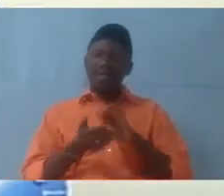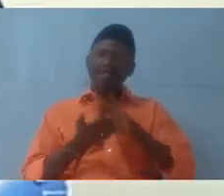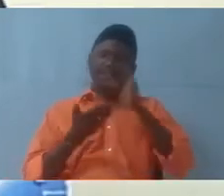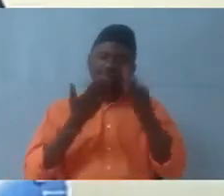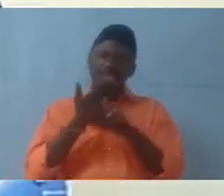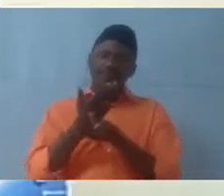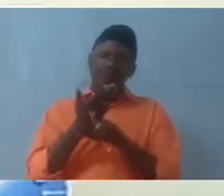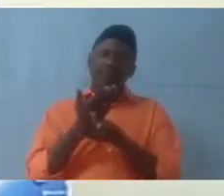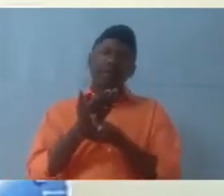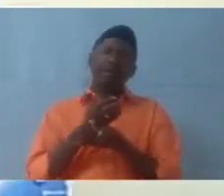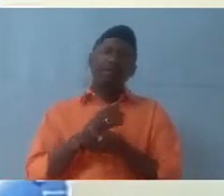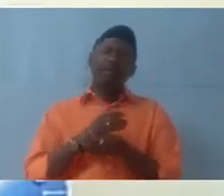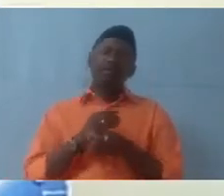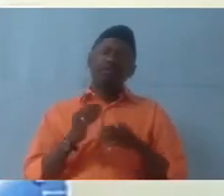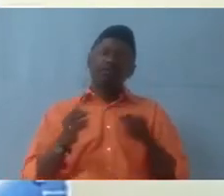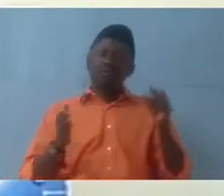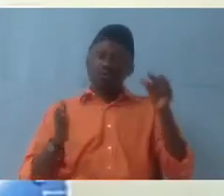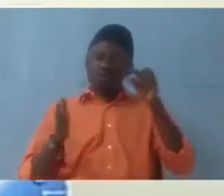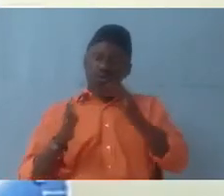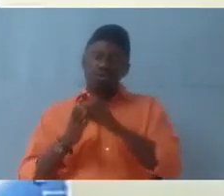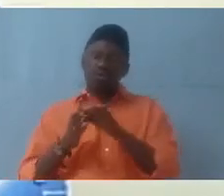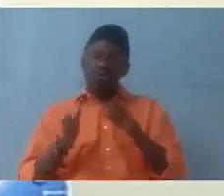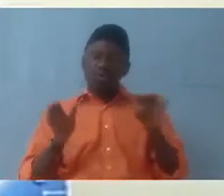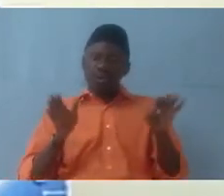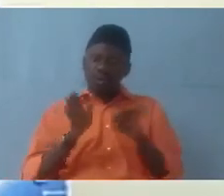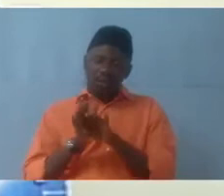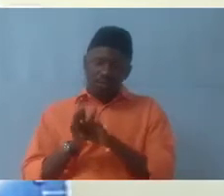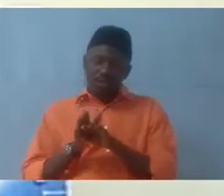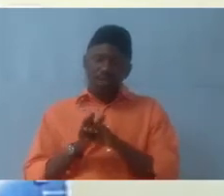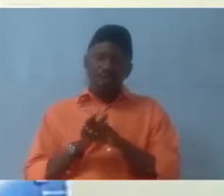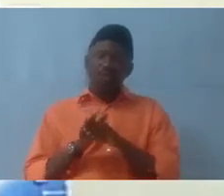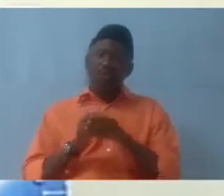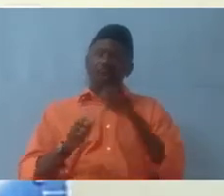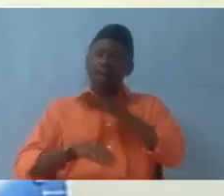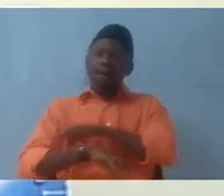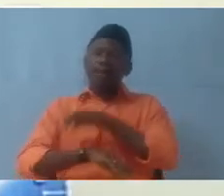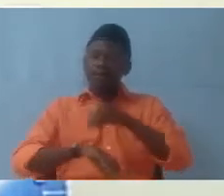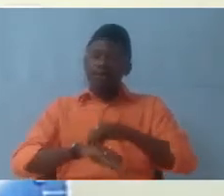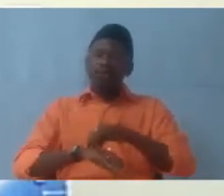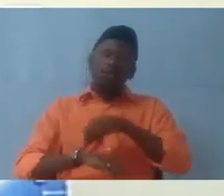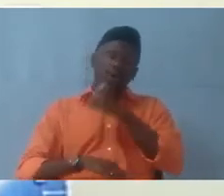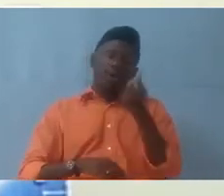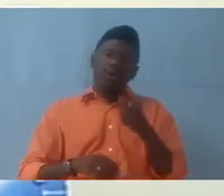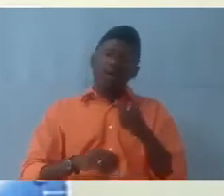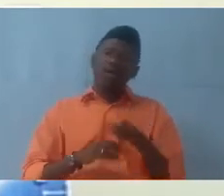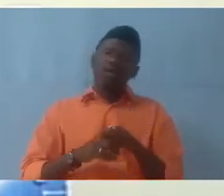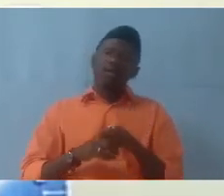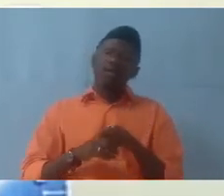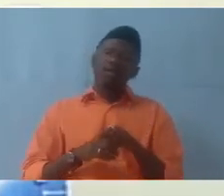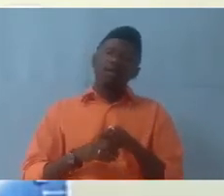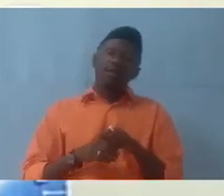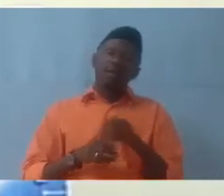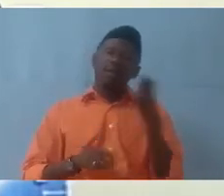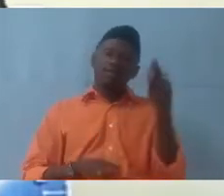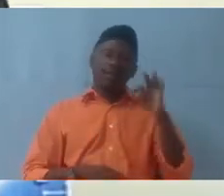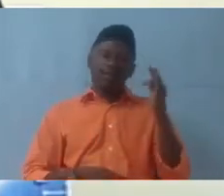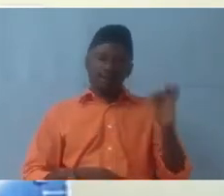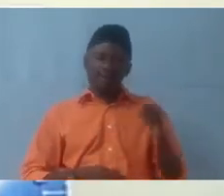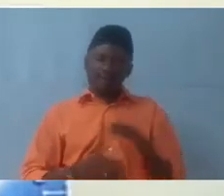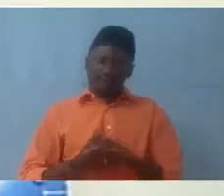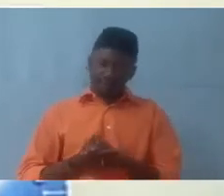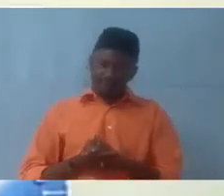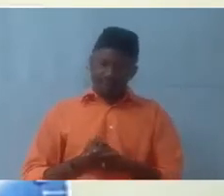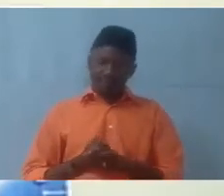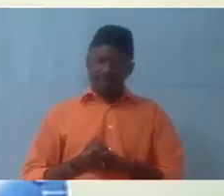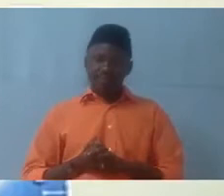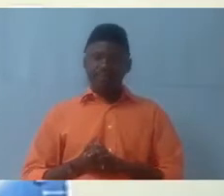transfer to SAO Mansakoko and Nyome. Suma janko ante NIA lolu